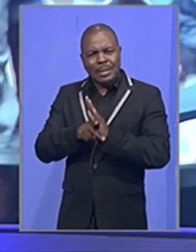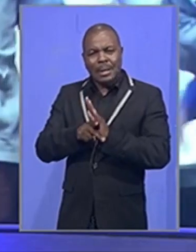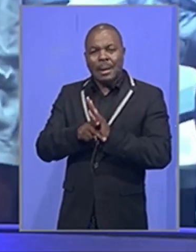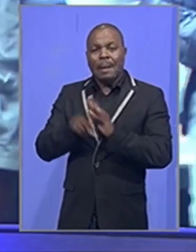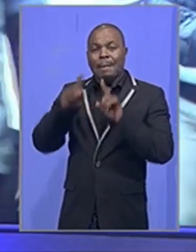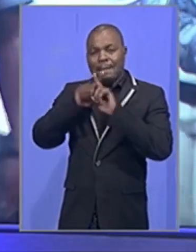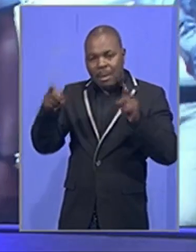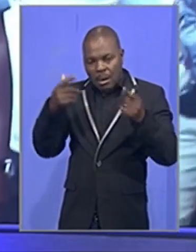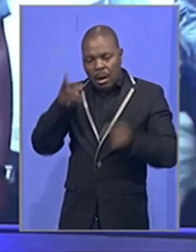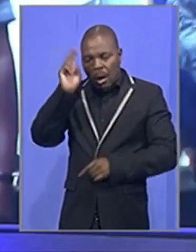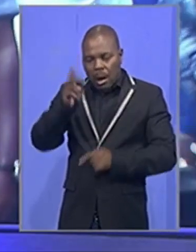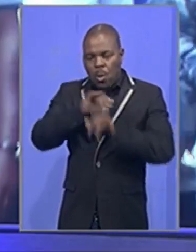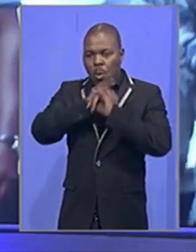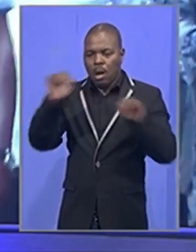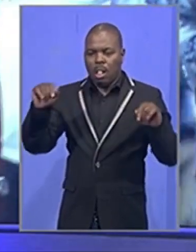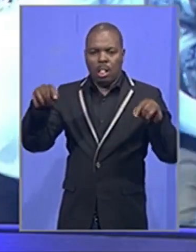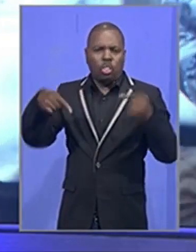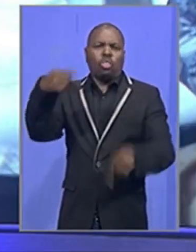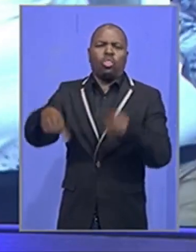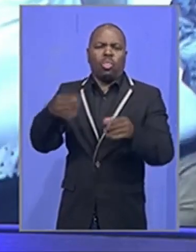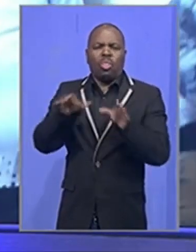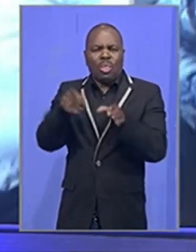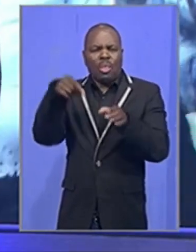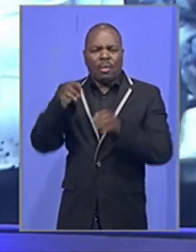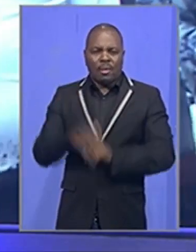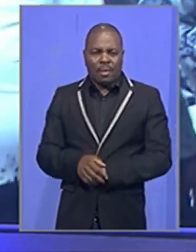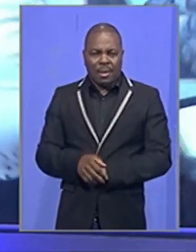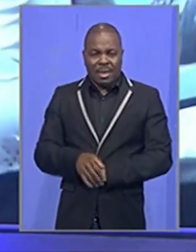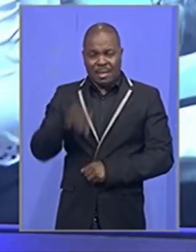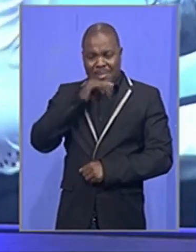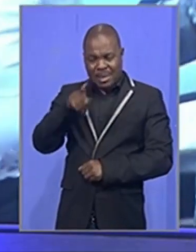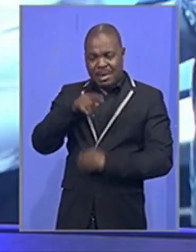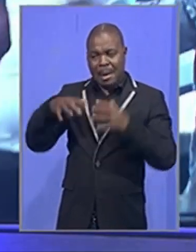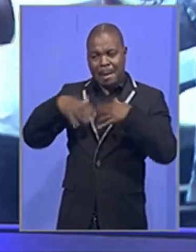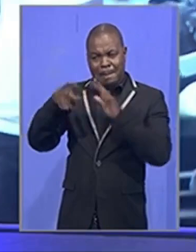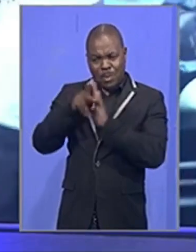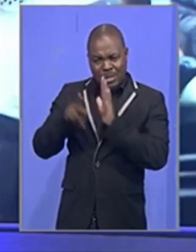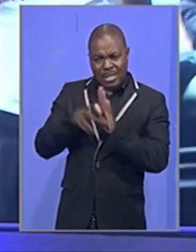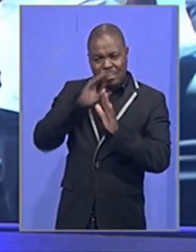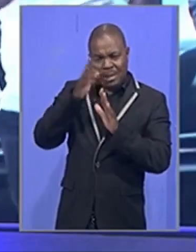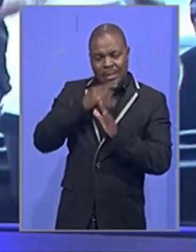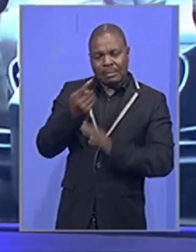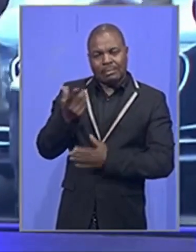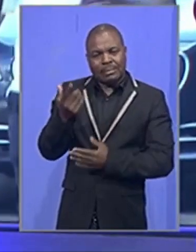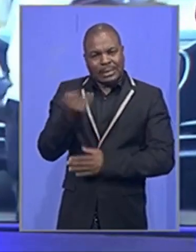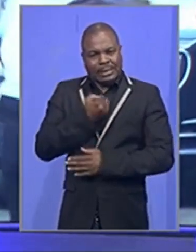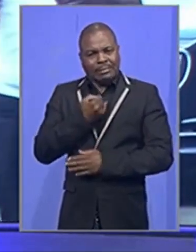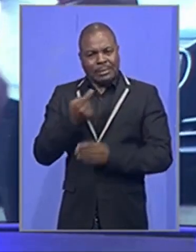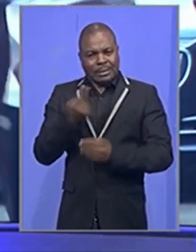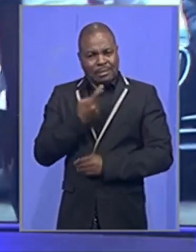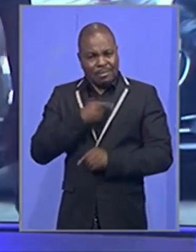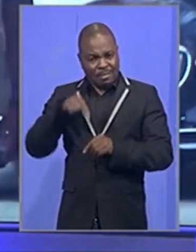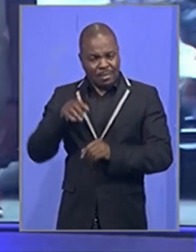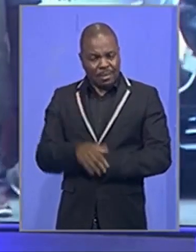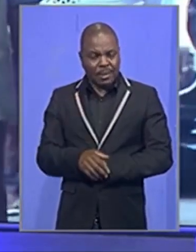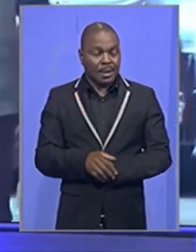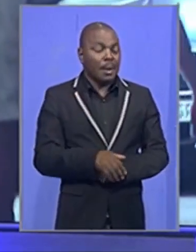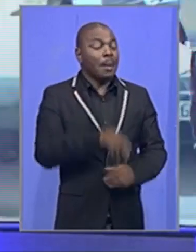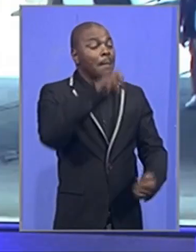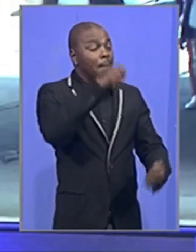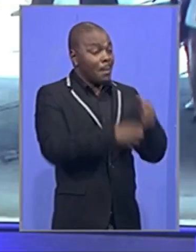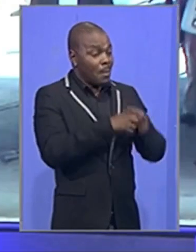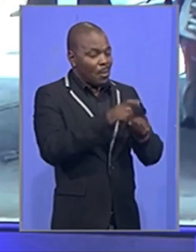tlise dikarwana le ho feta e ka ba ANC re ka re ipolaile ka mehato ye kapa e ntse tla tswela pele hantle ka yona bothata ke hore hona le batho